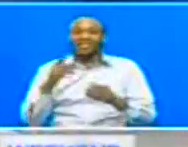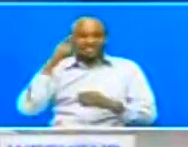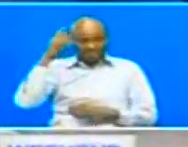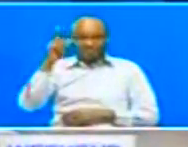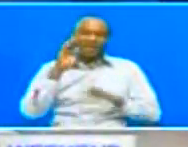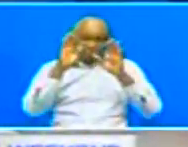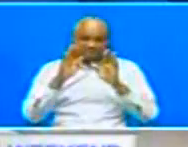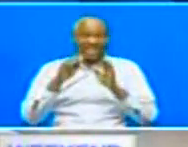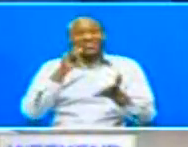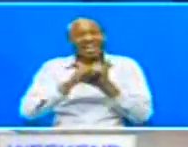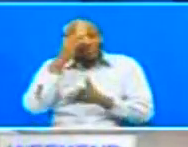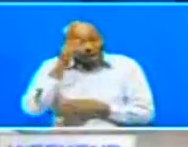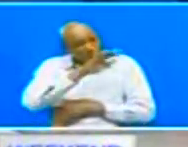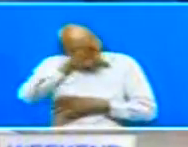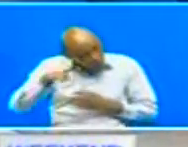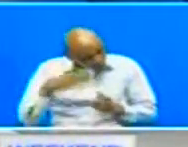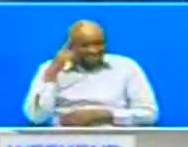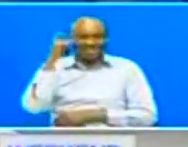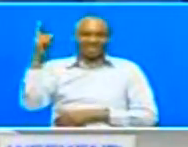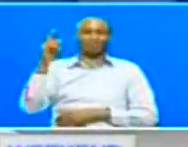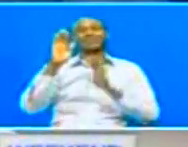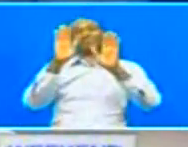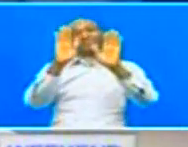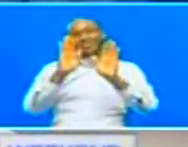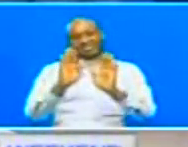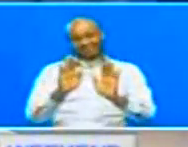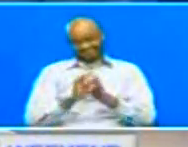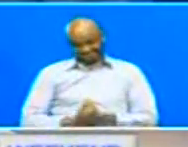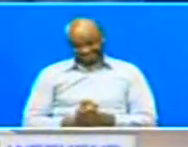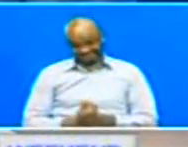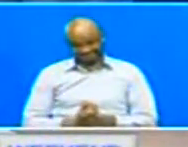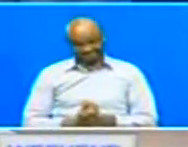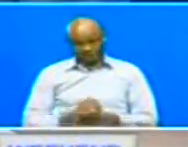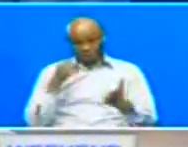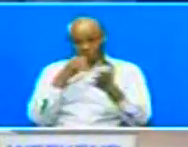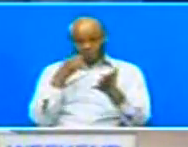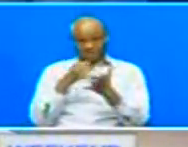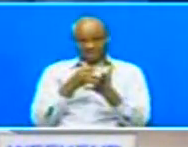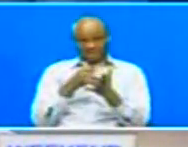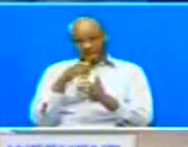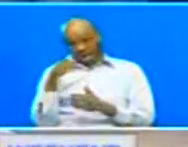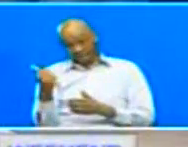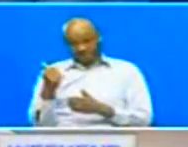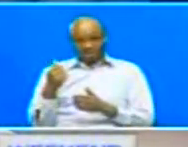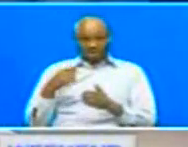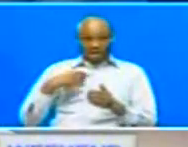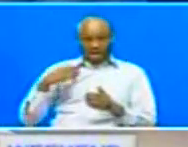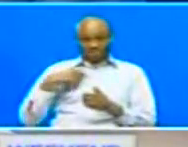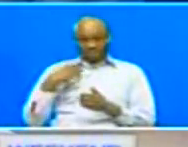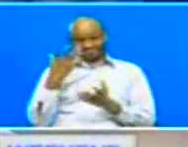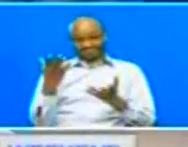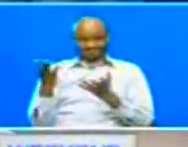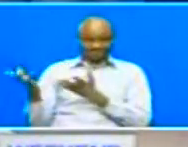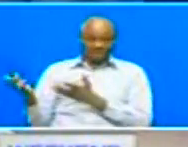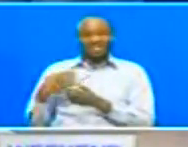valid. That's right, all dreams are valid, including those of the not-so-dry